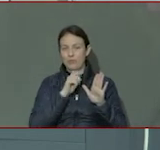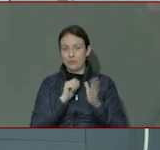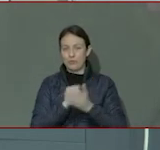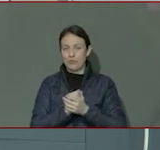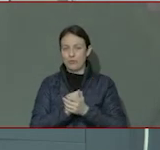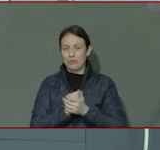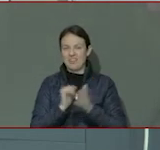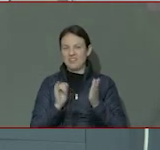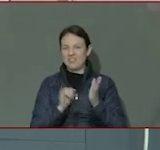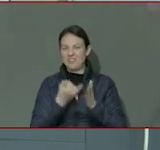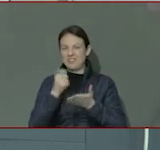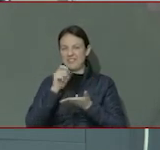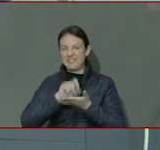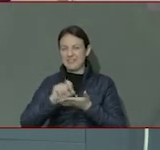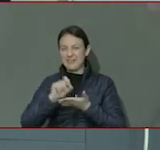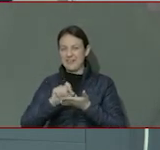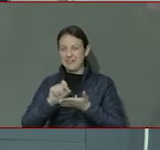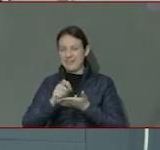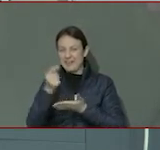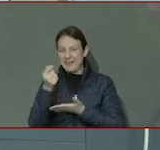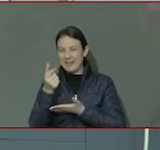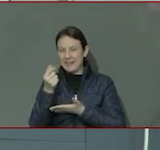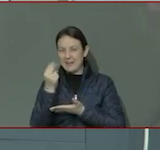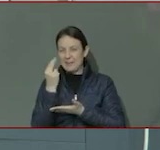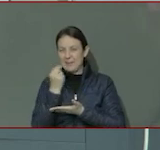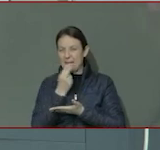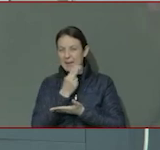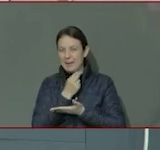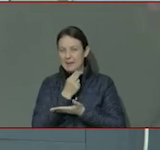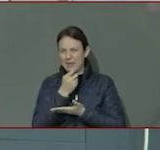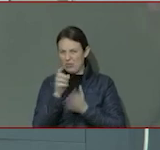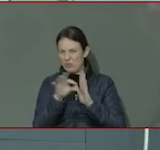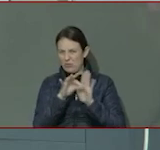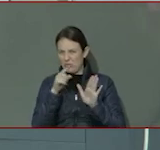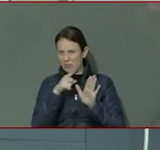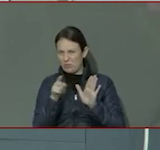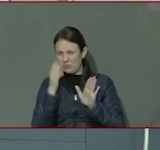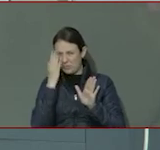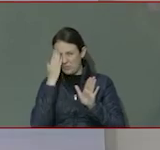to rewrite it as, I don't know if you've seen this formula before.